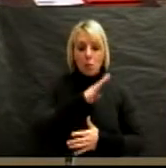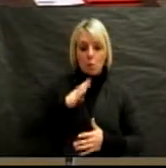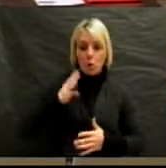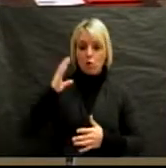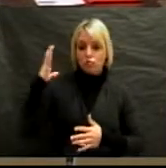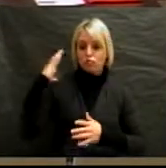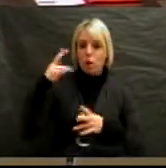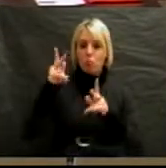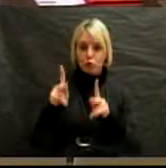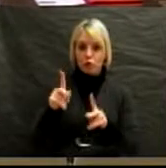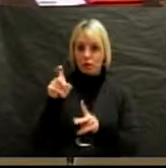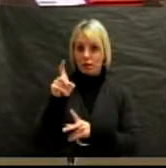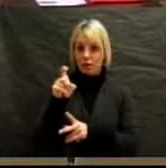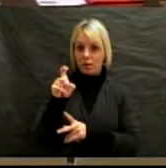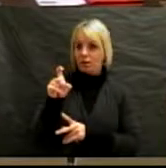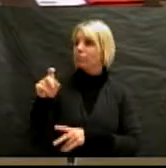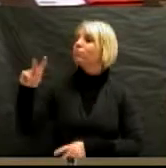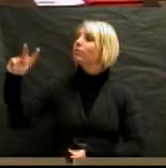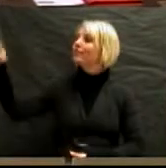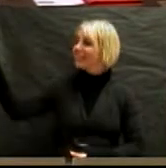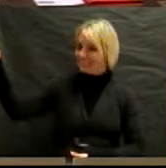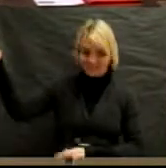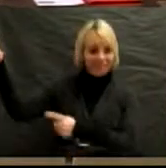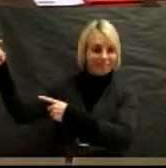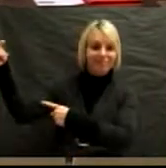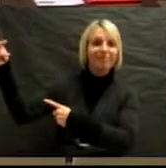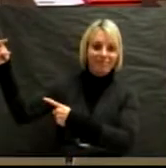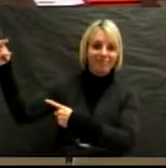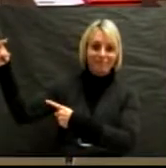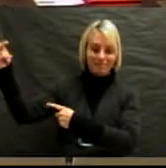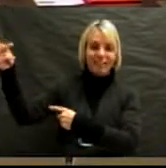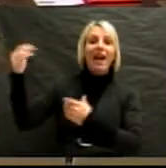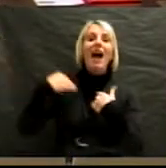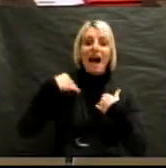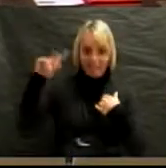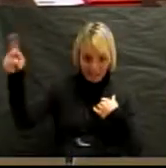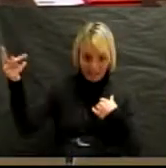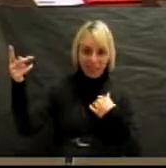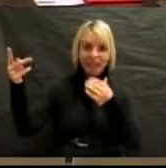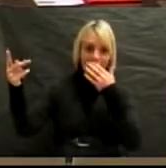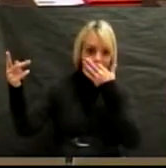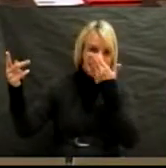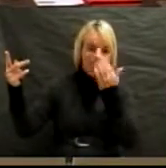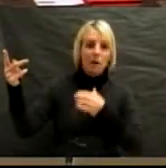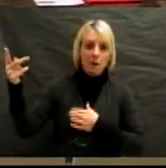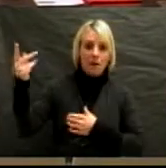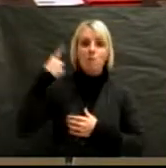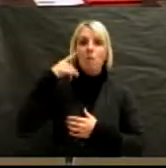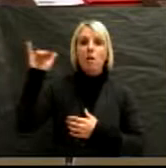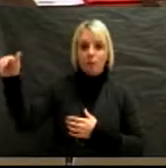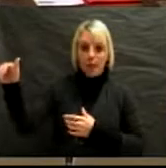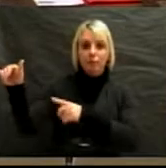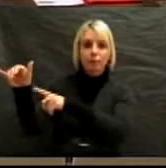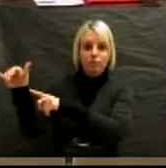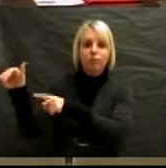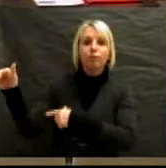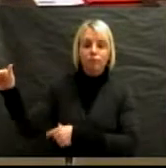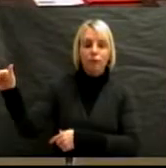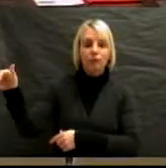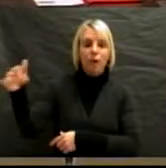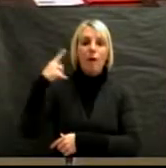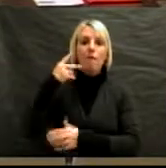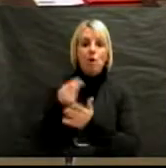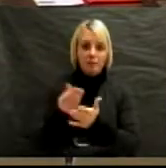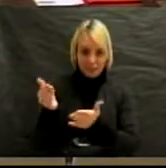we have a second for that, for salaries at the $300 and $350 per